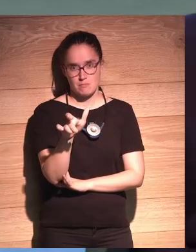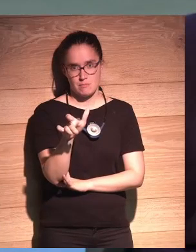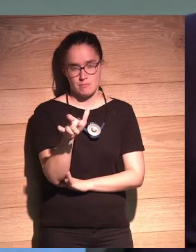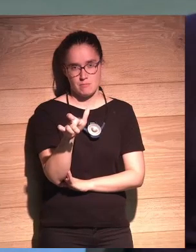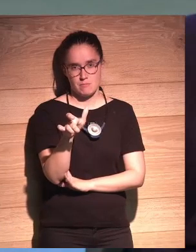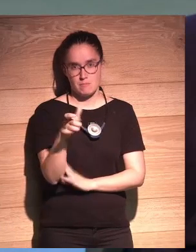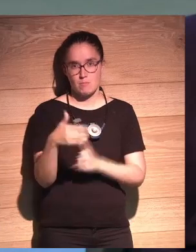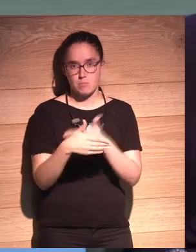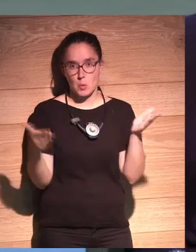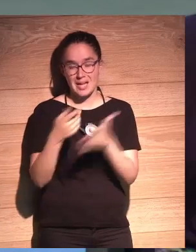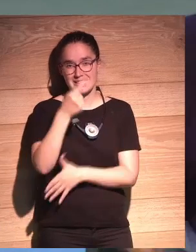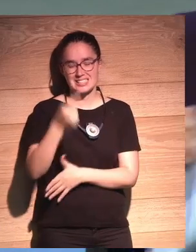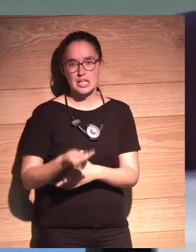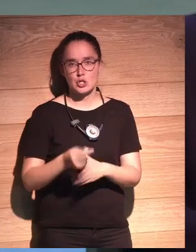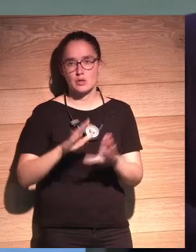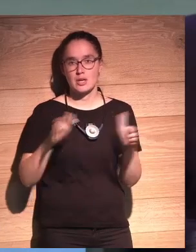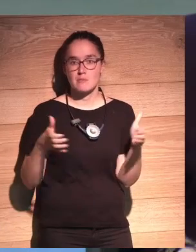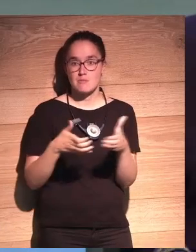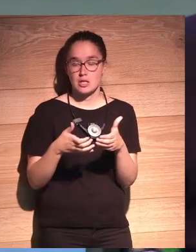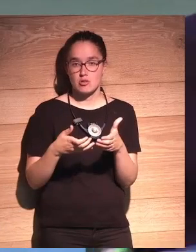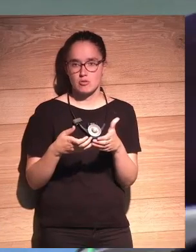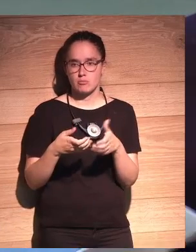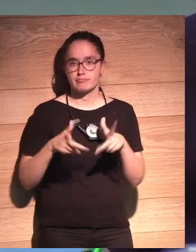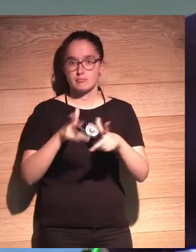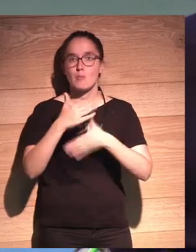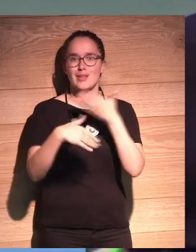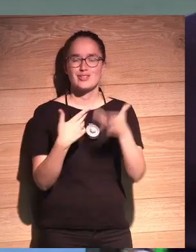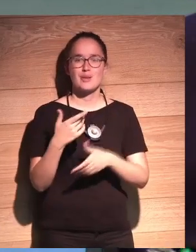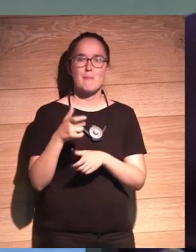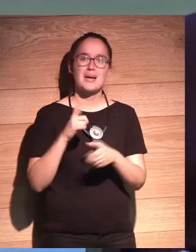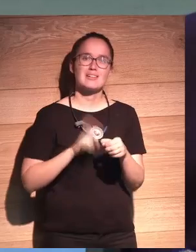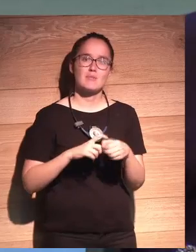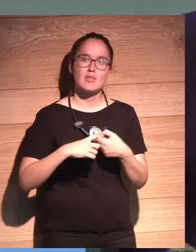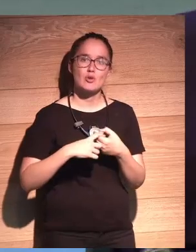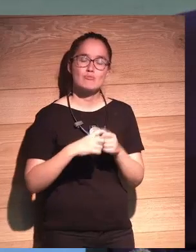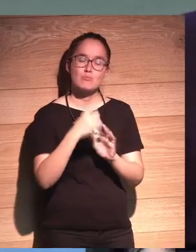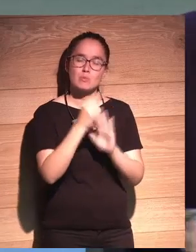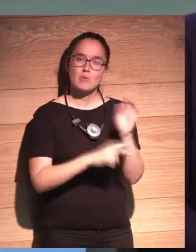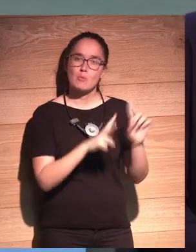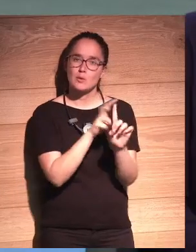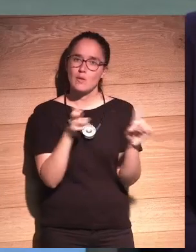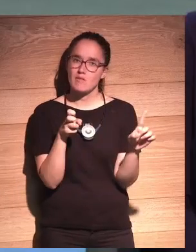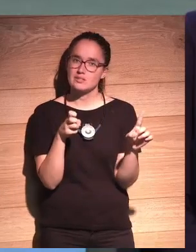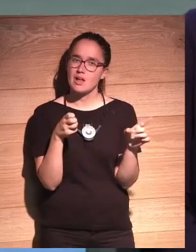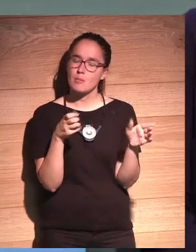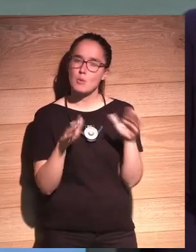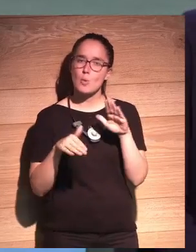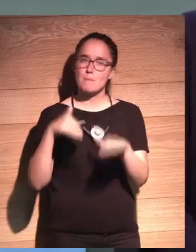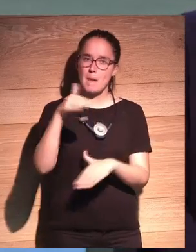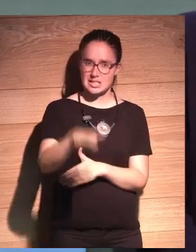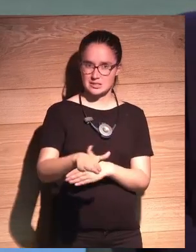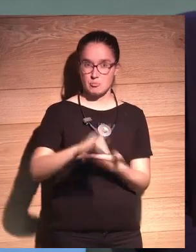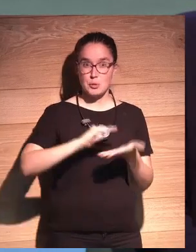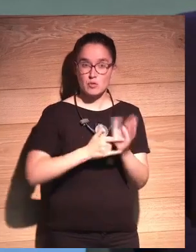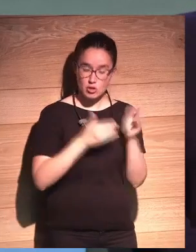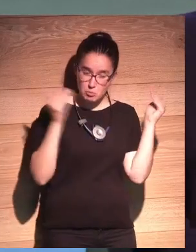So when we open up this to participation, we